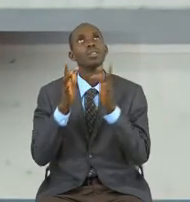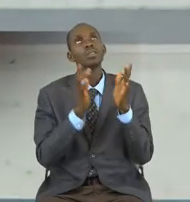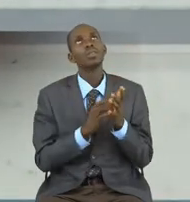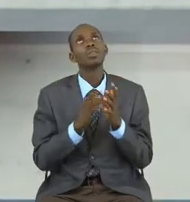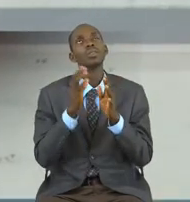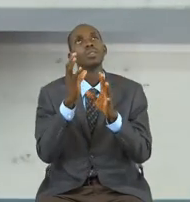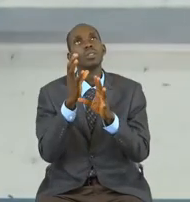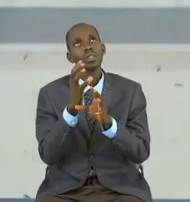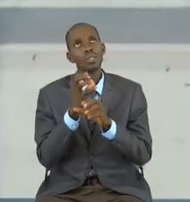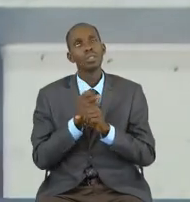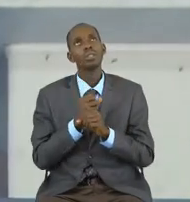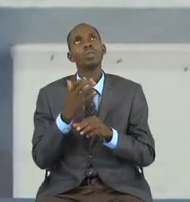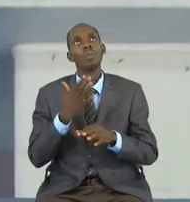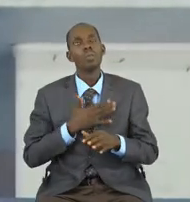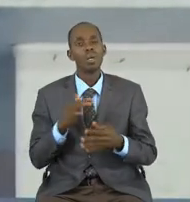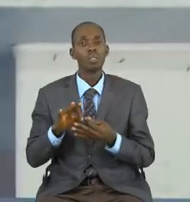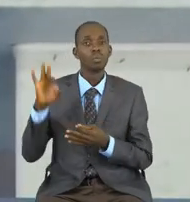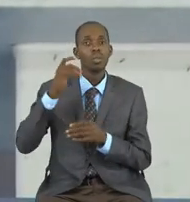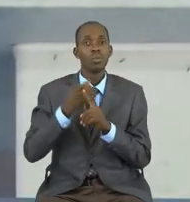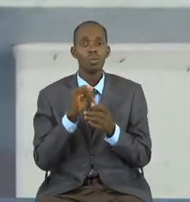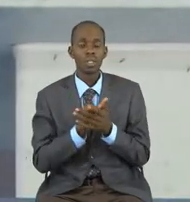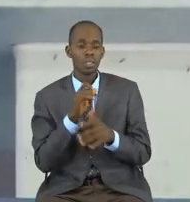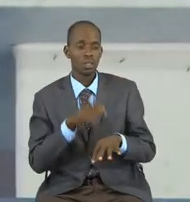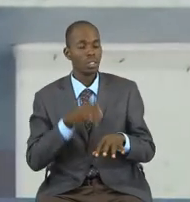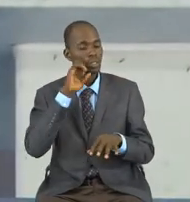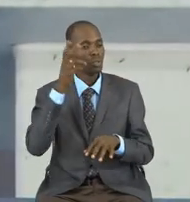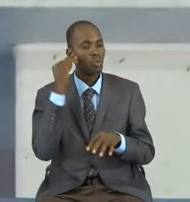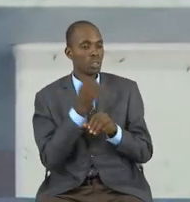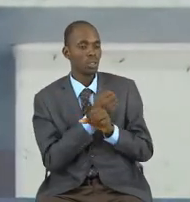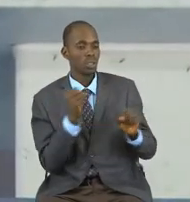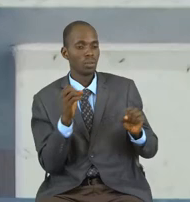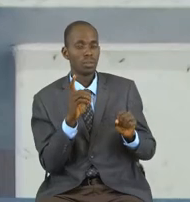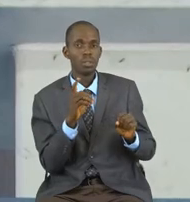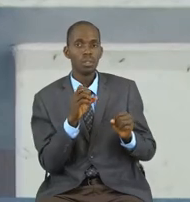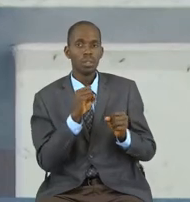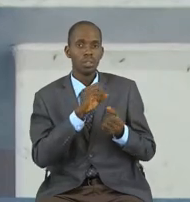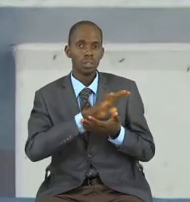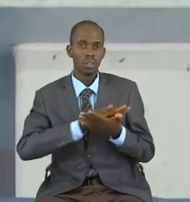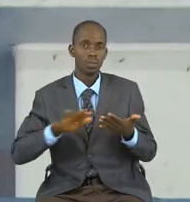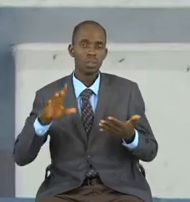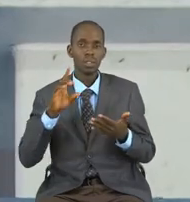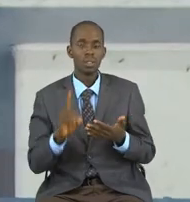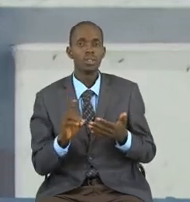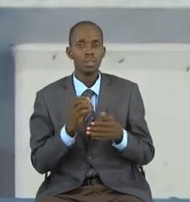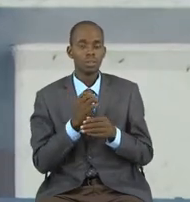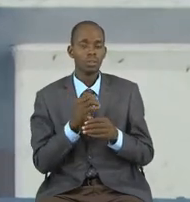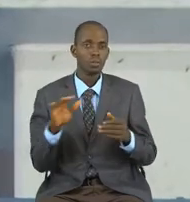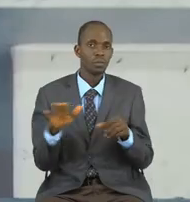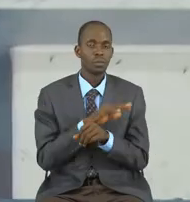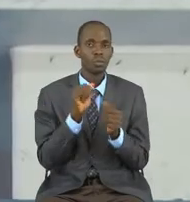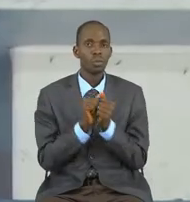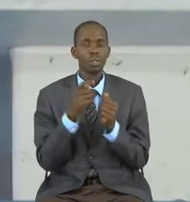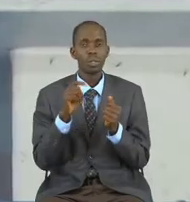the time he was saved, sanctified, filled, baptized with the Holy Ghost,